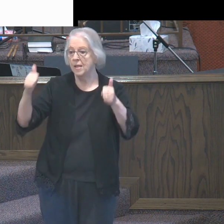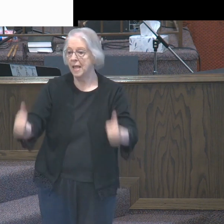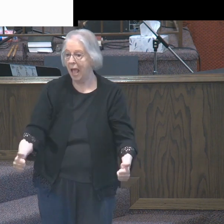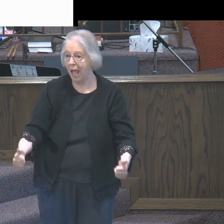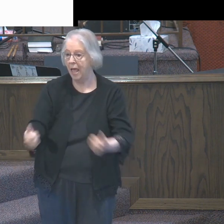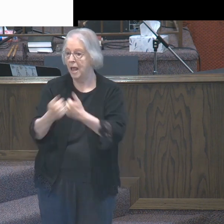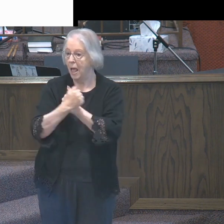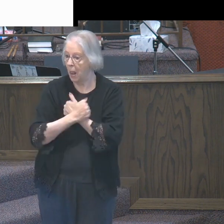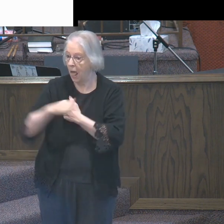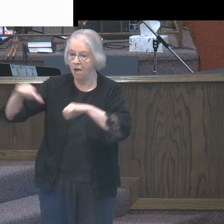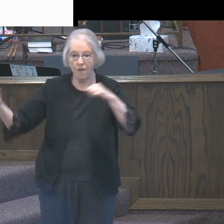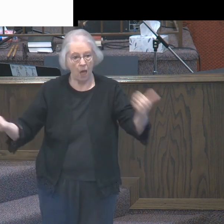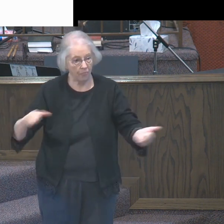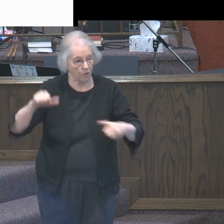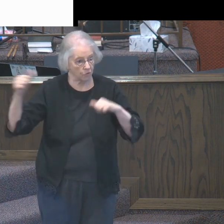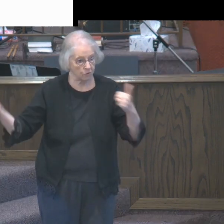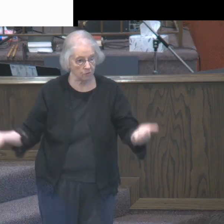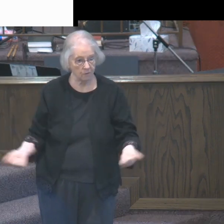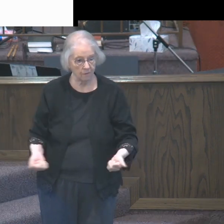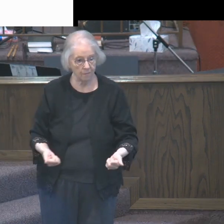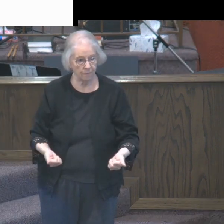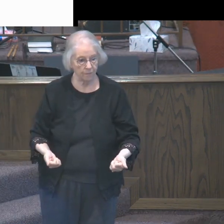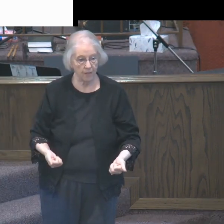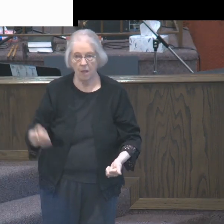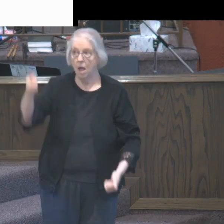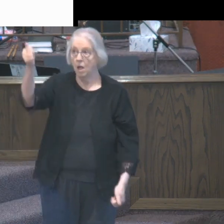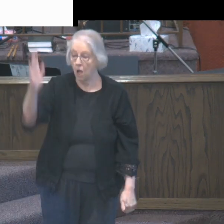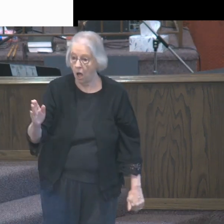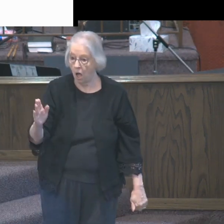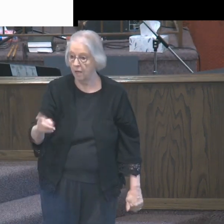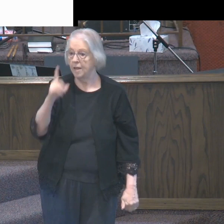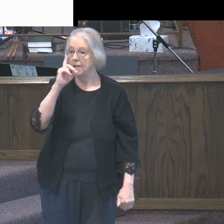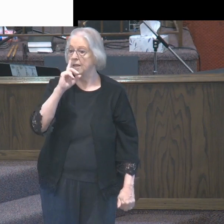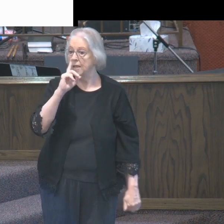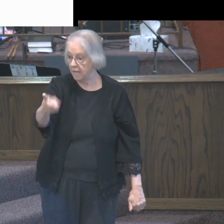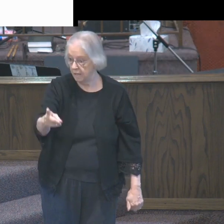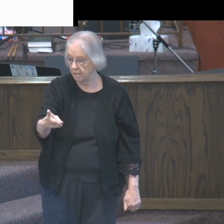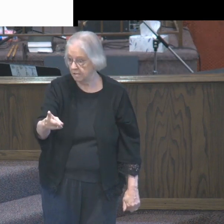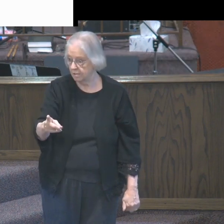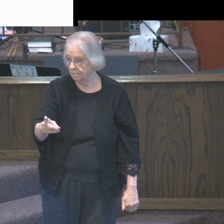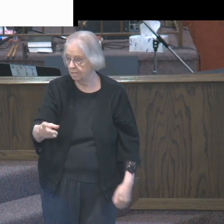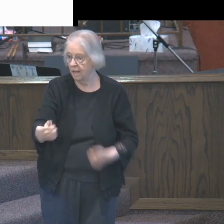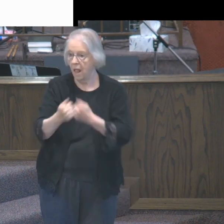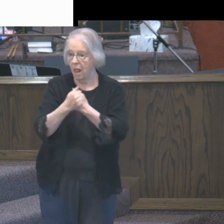is, by very definition, love. It is